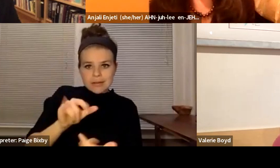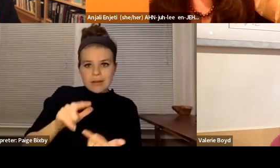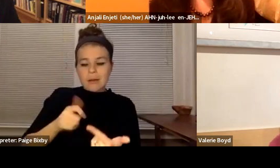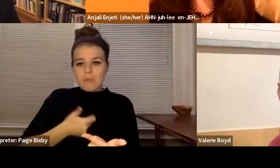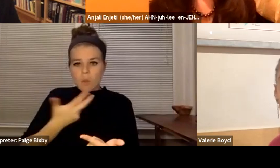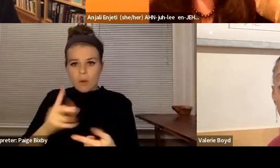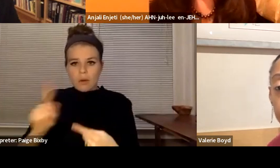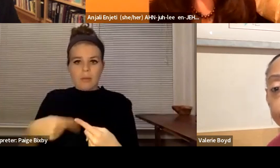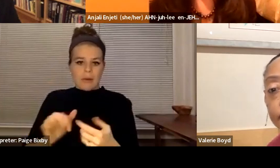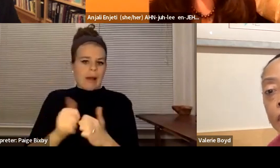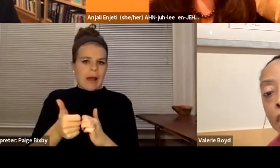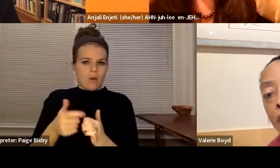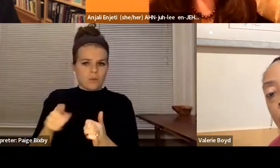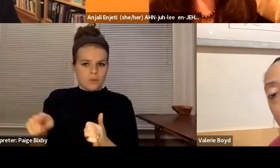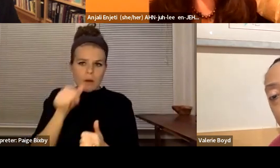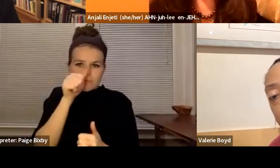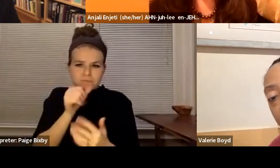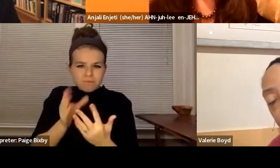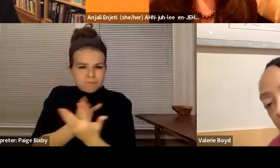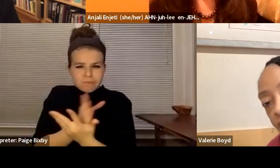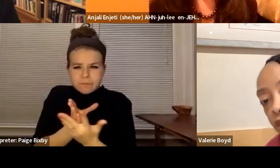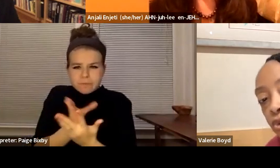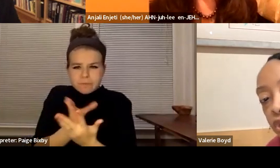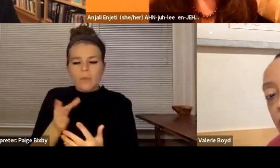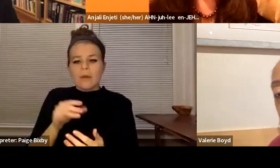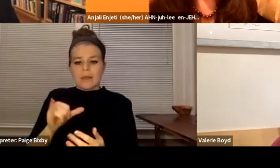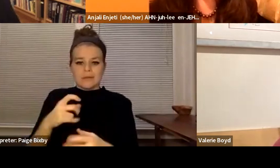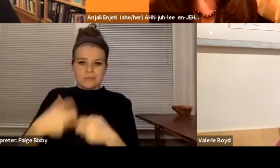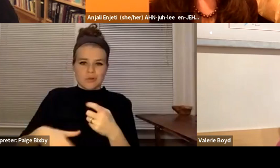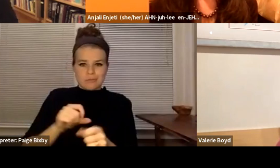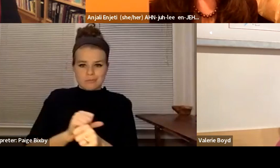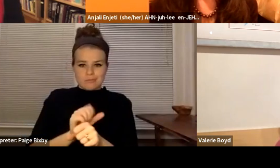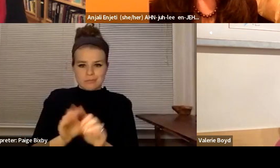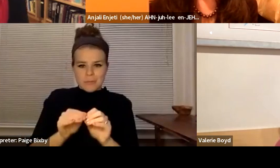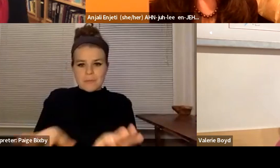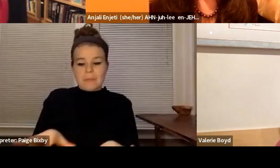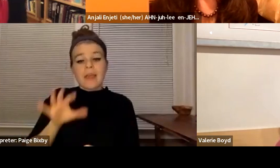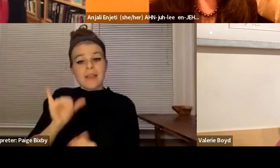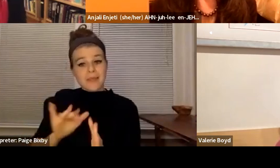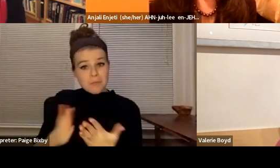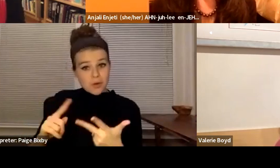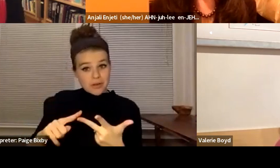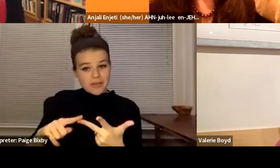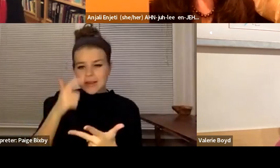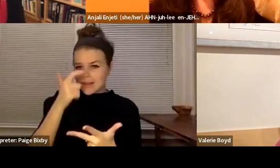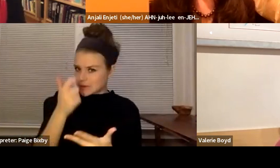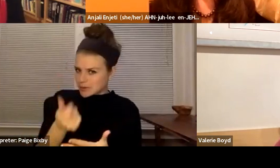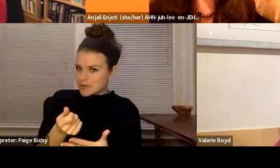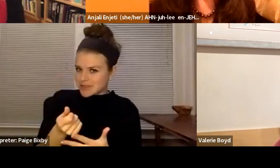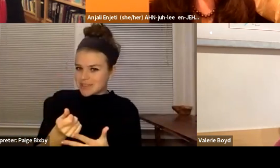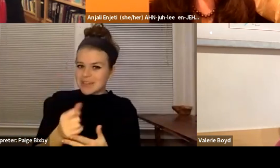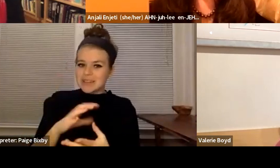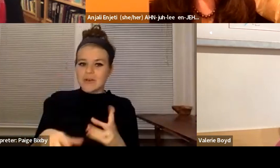this difficult time. That book has an interesting backstory because I conceived it as Black and